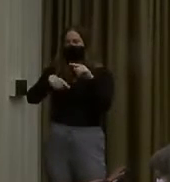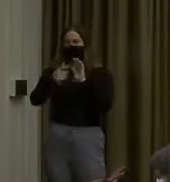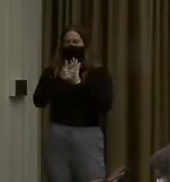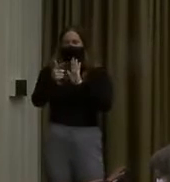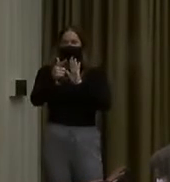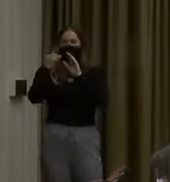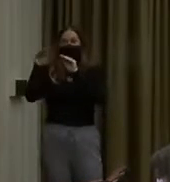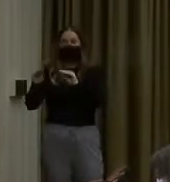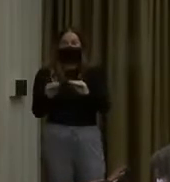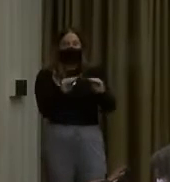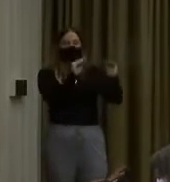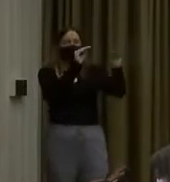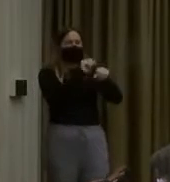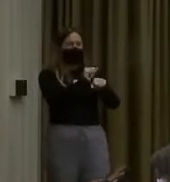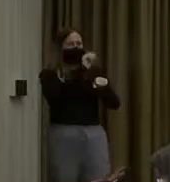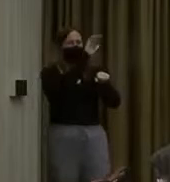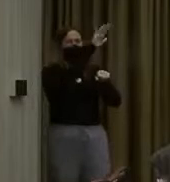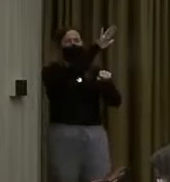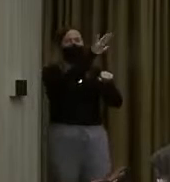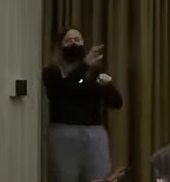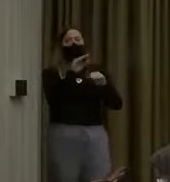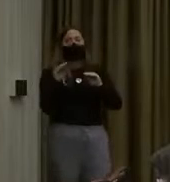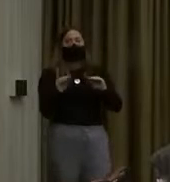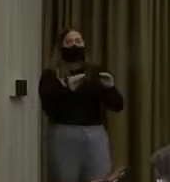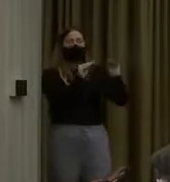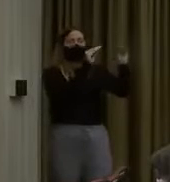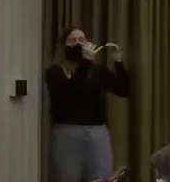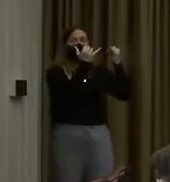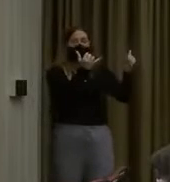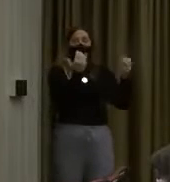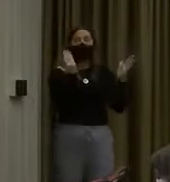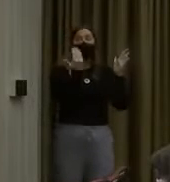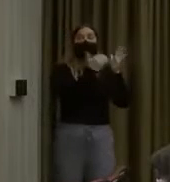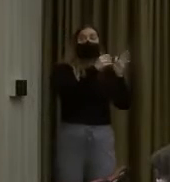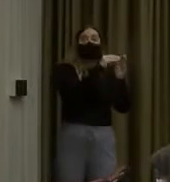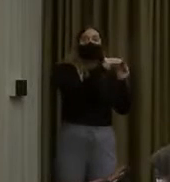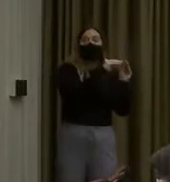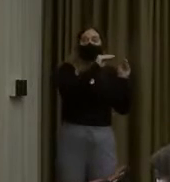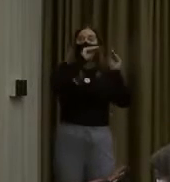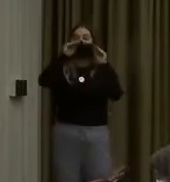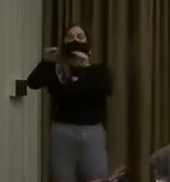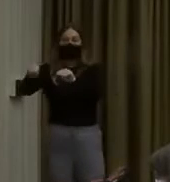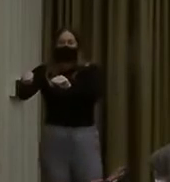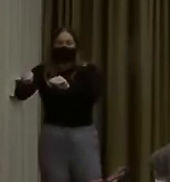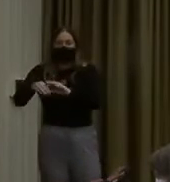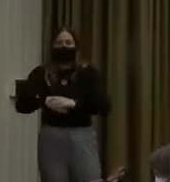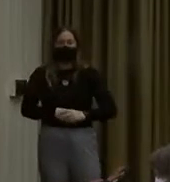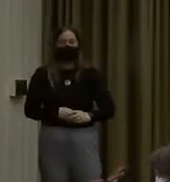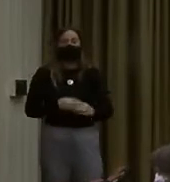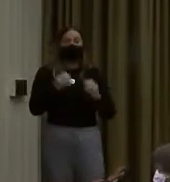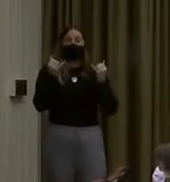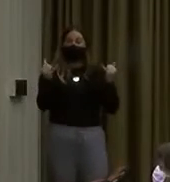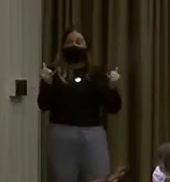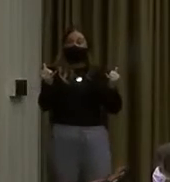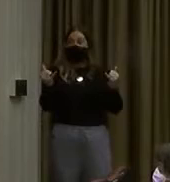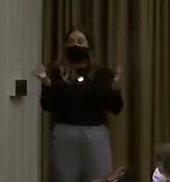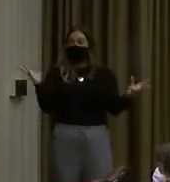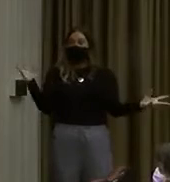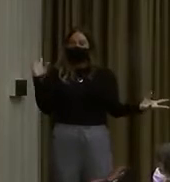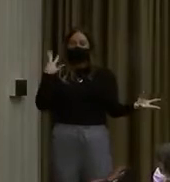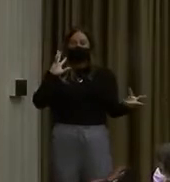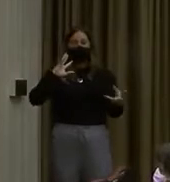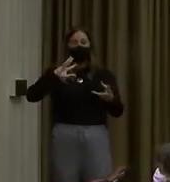moved onto higher elevated lands, and now they're being pushed out and displaced. Again, hundreds of thousands of folks. So all of this now